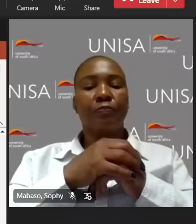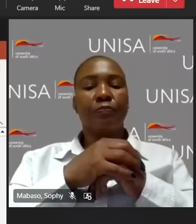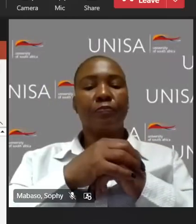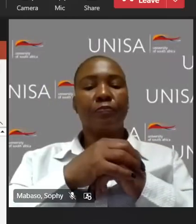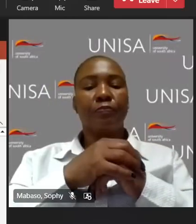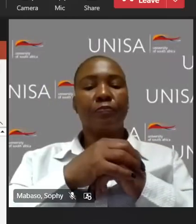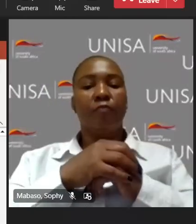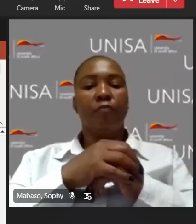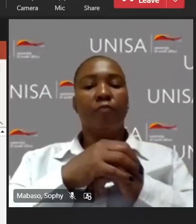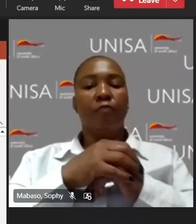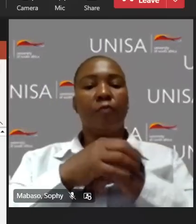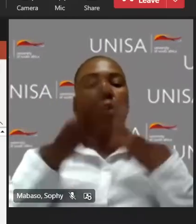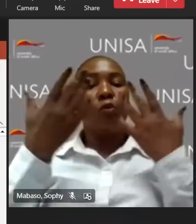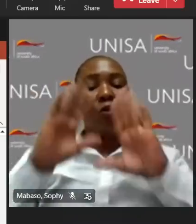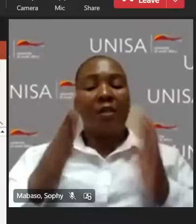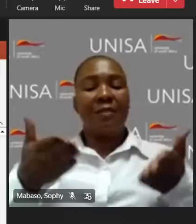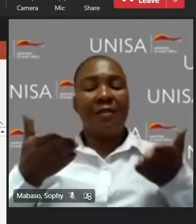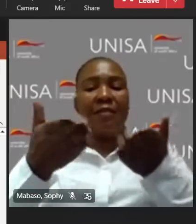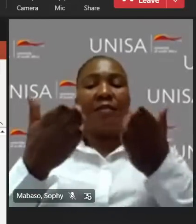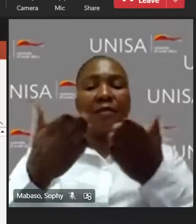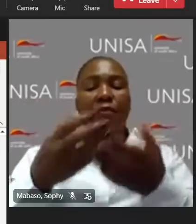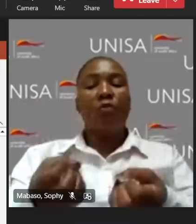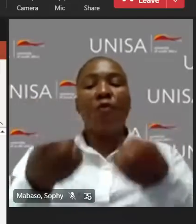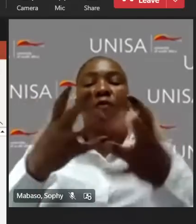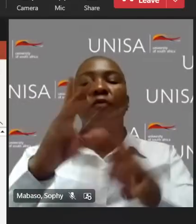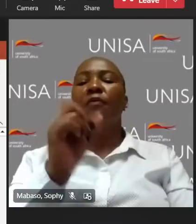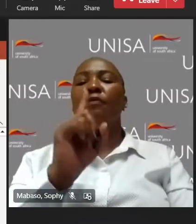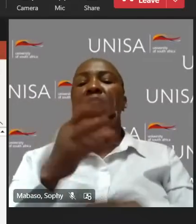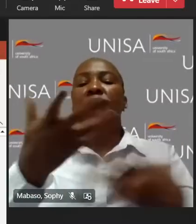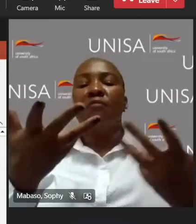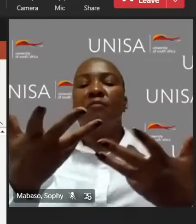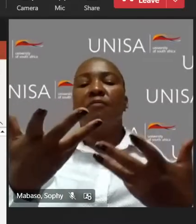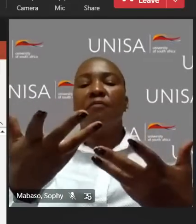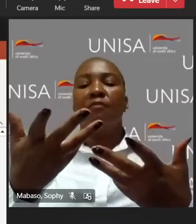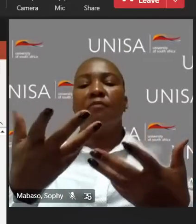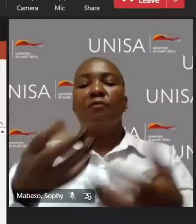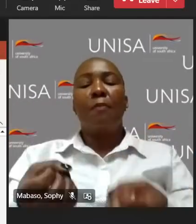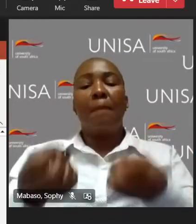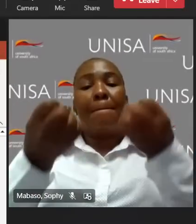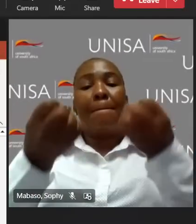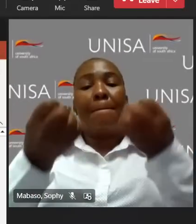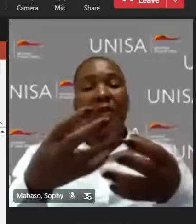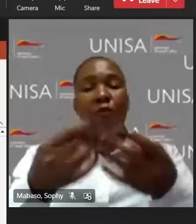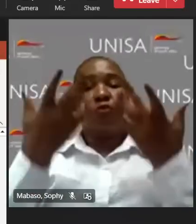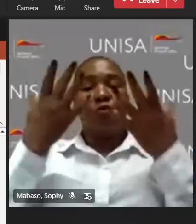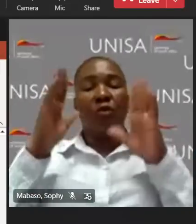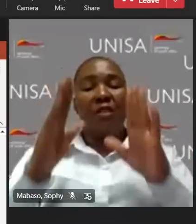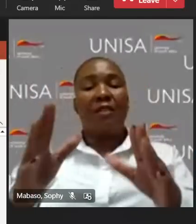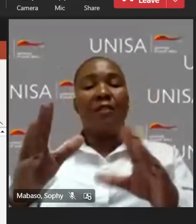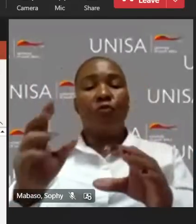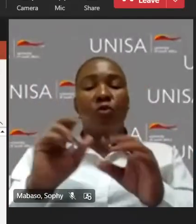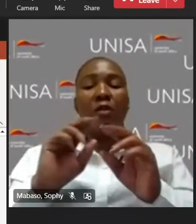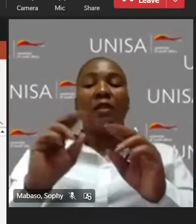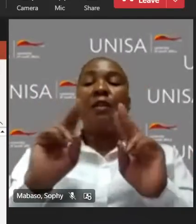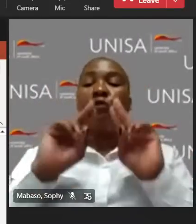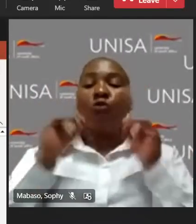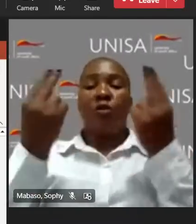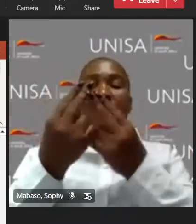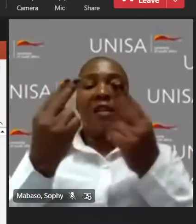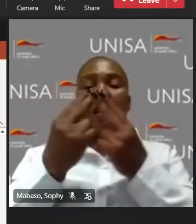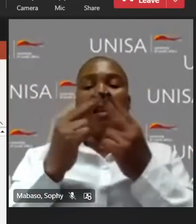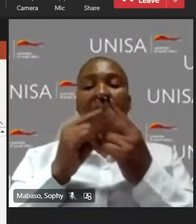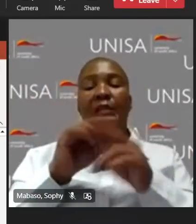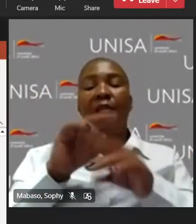On student services, what do we offer? To present students in institutional governance structures, to